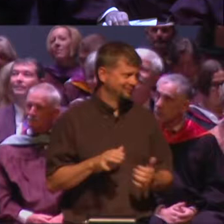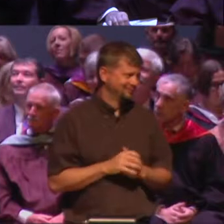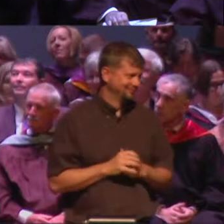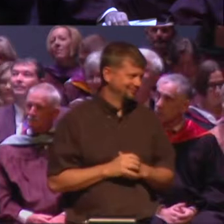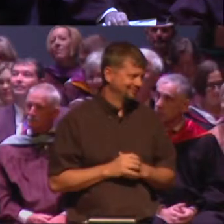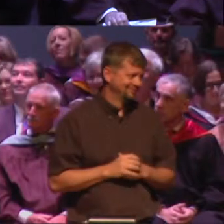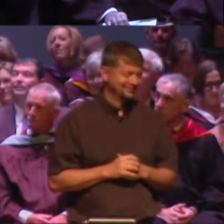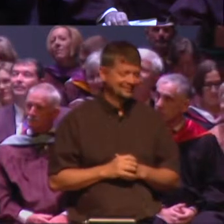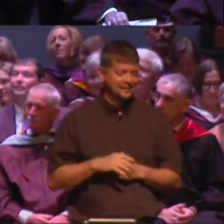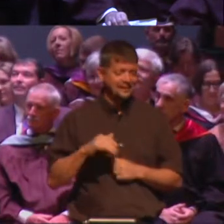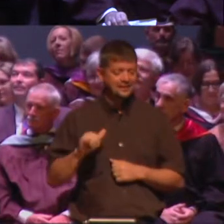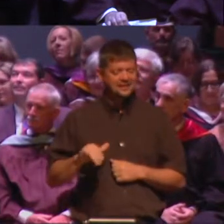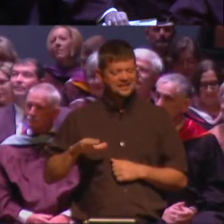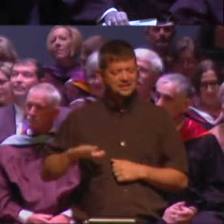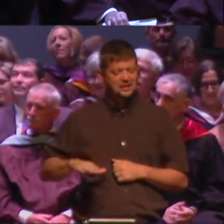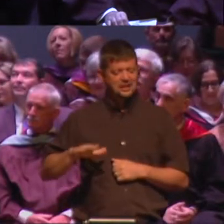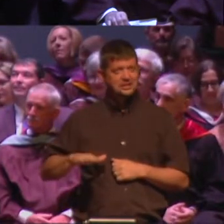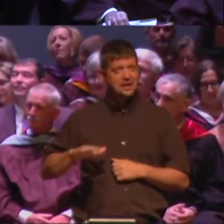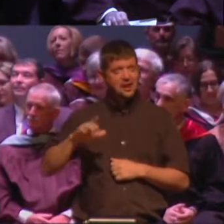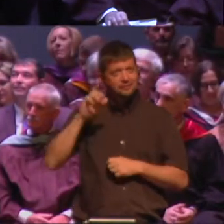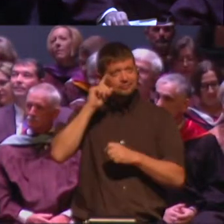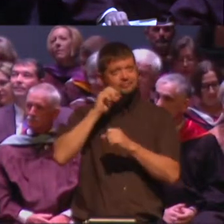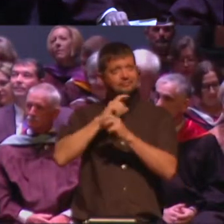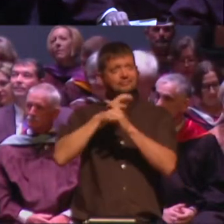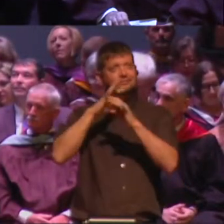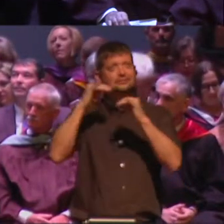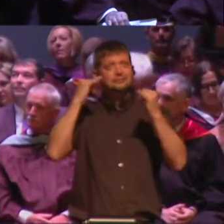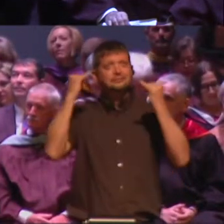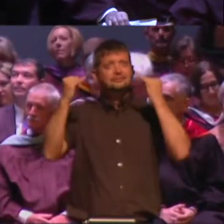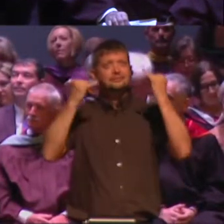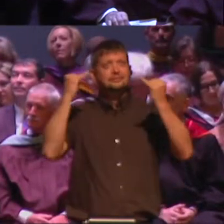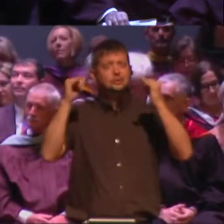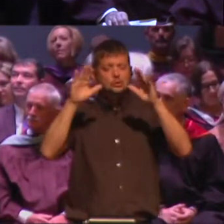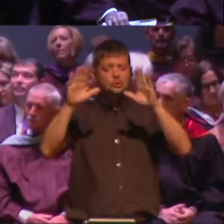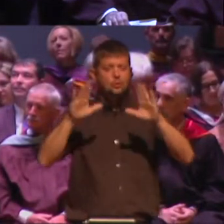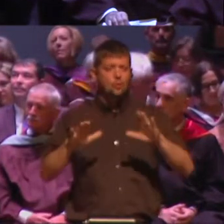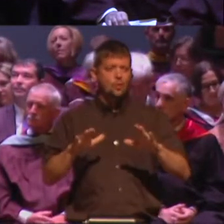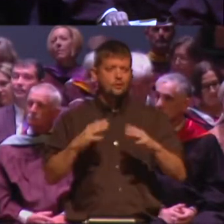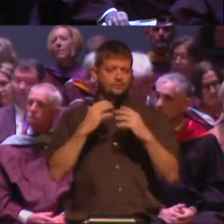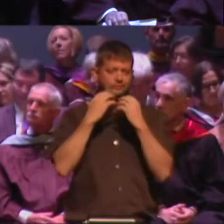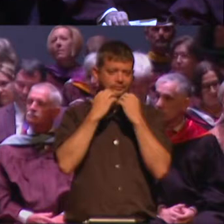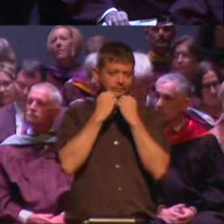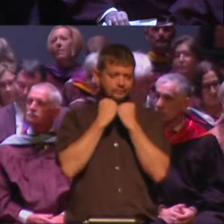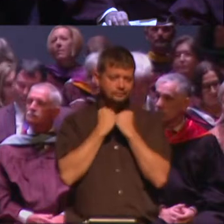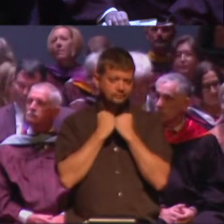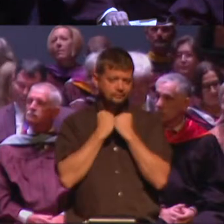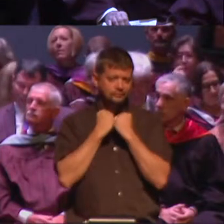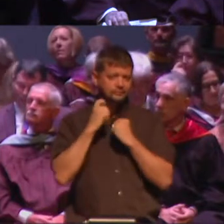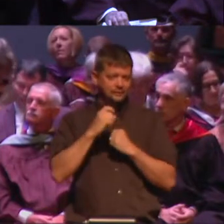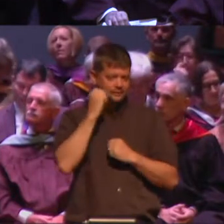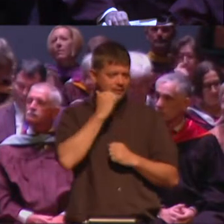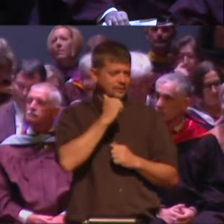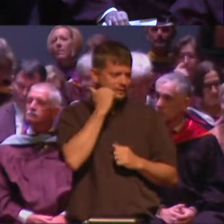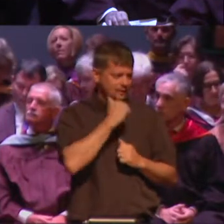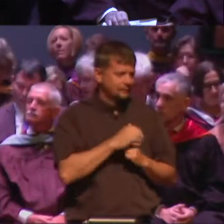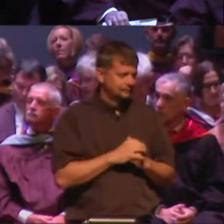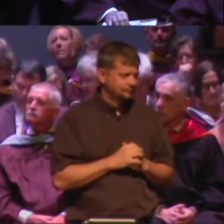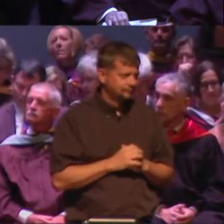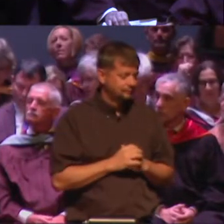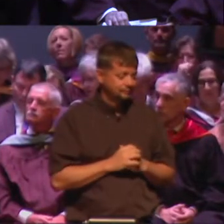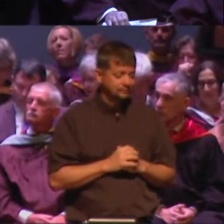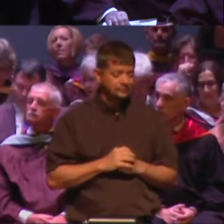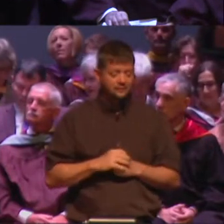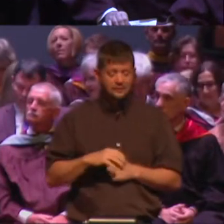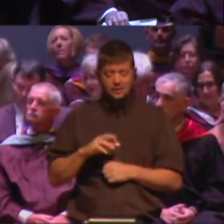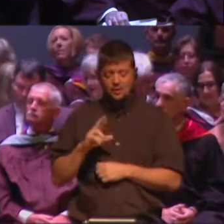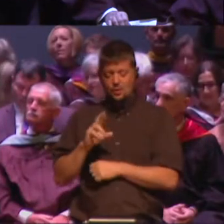That childlike imagination is a wonderful gift, one which we must foster daily. Eleanor Roosevelt